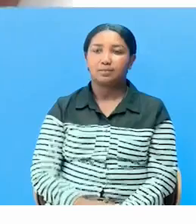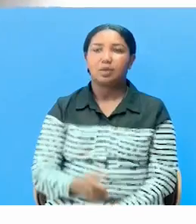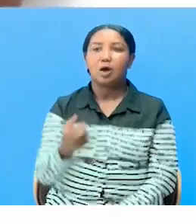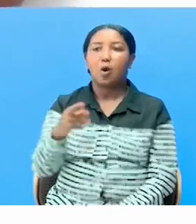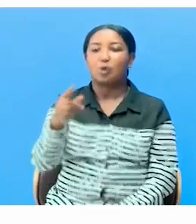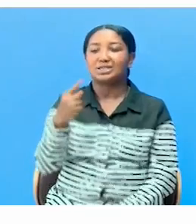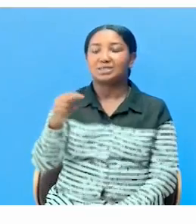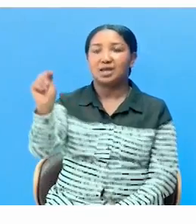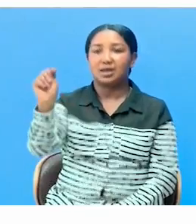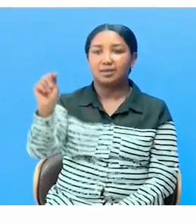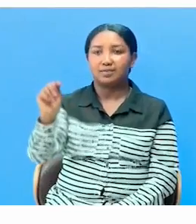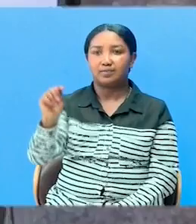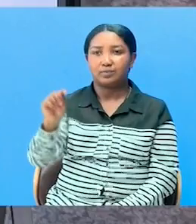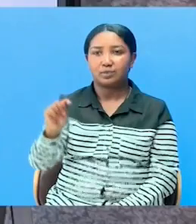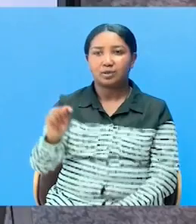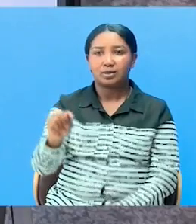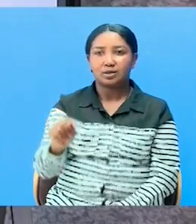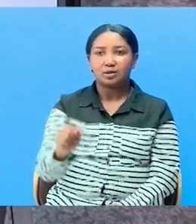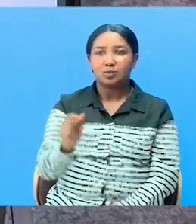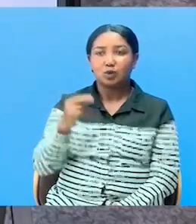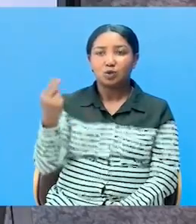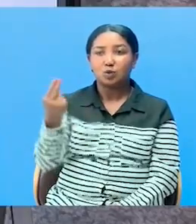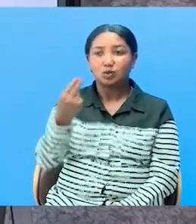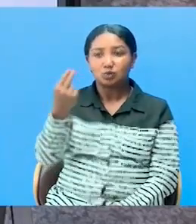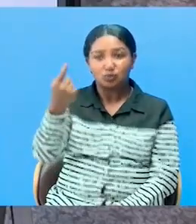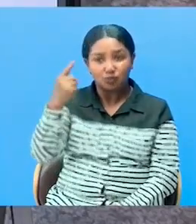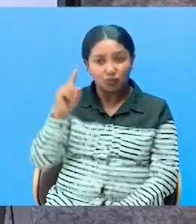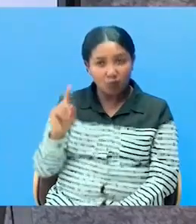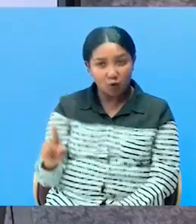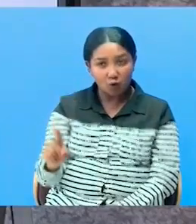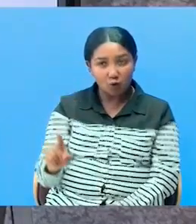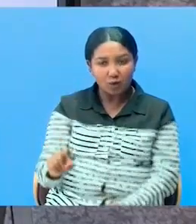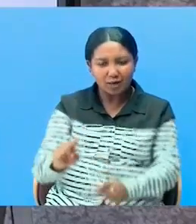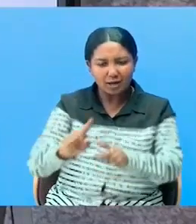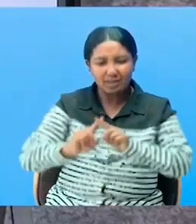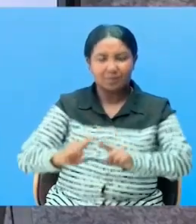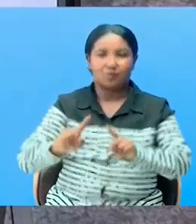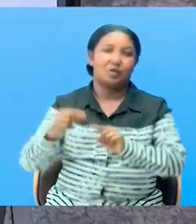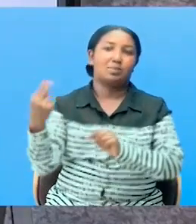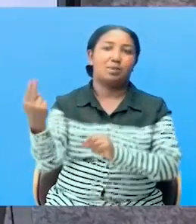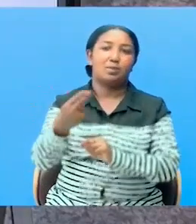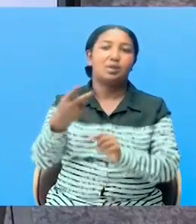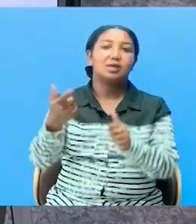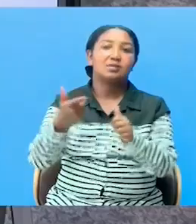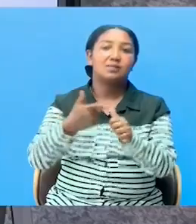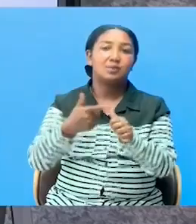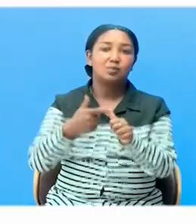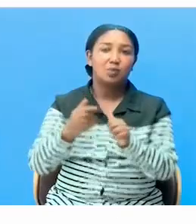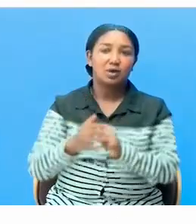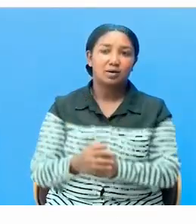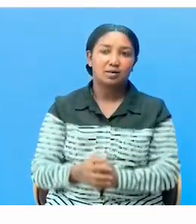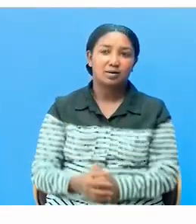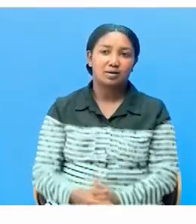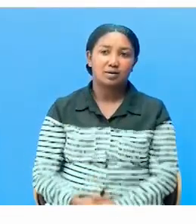or they. We use definite article for a different purposes. The first one is